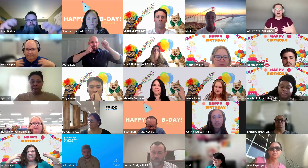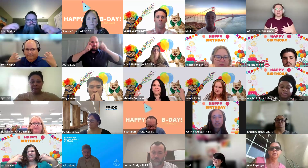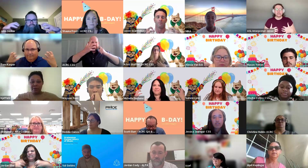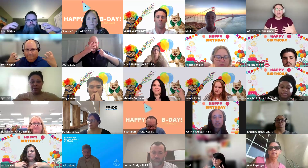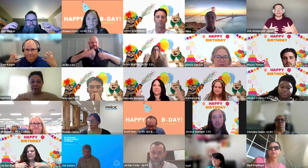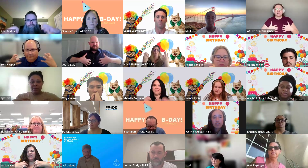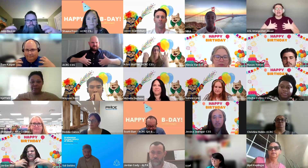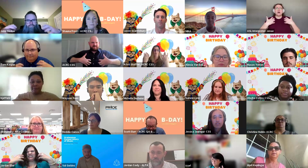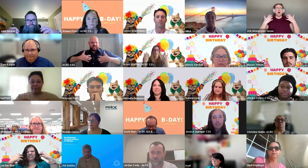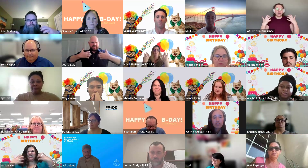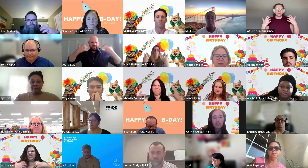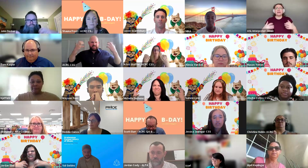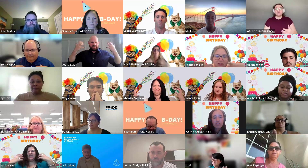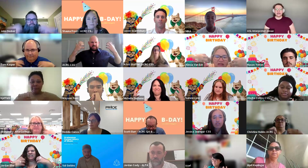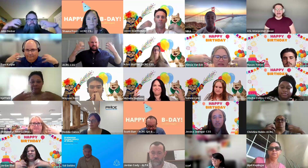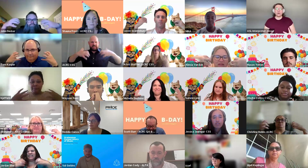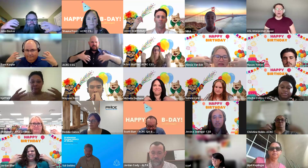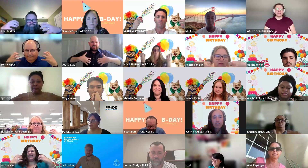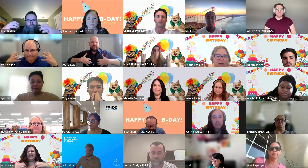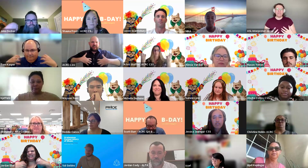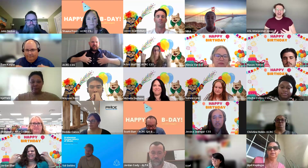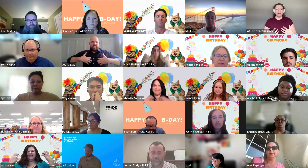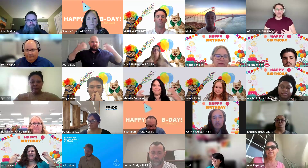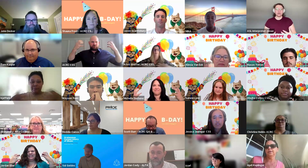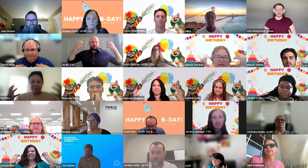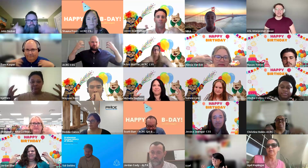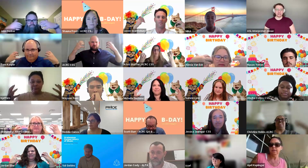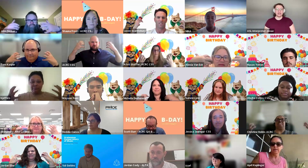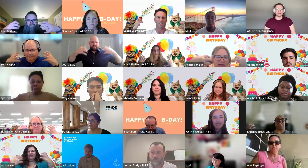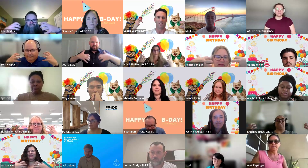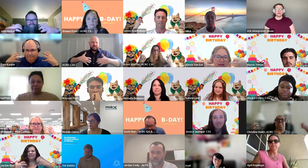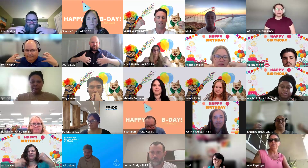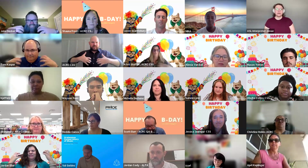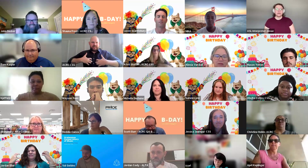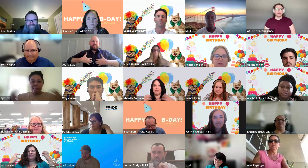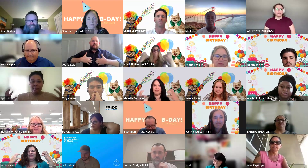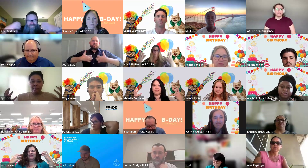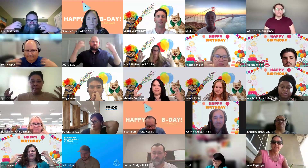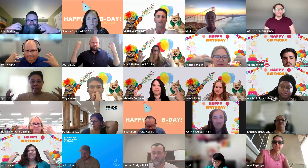start at the bottom of the chest and go up. And then again, we want that mad facial expression.